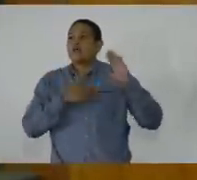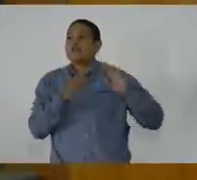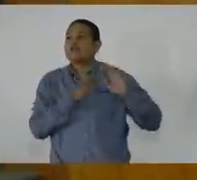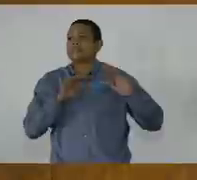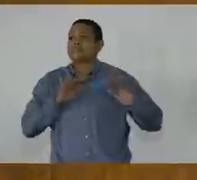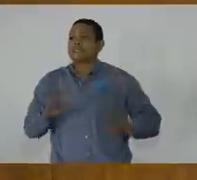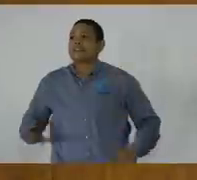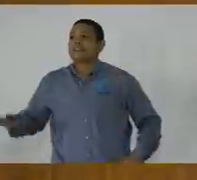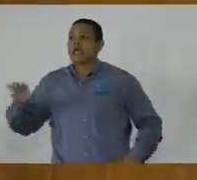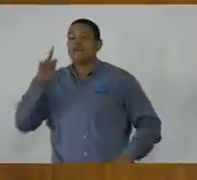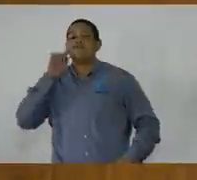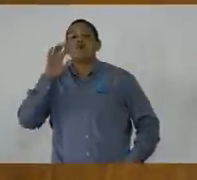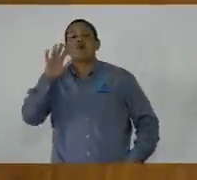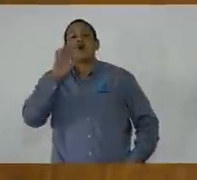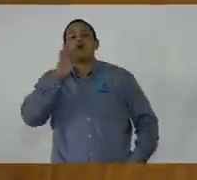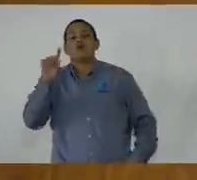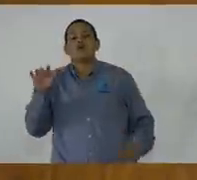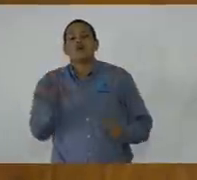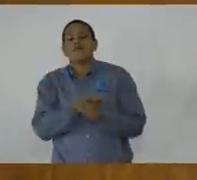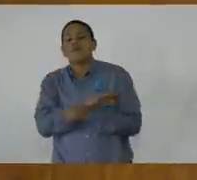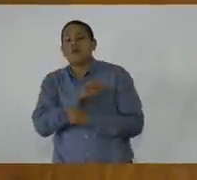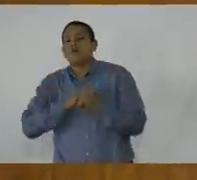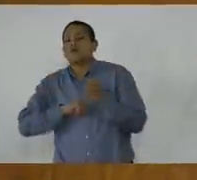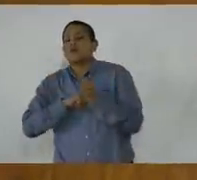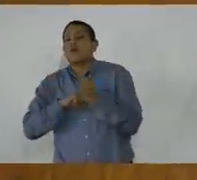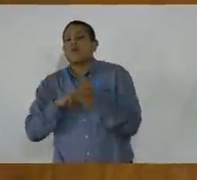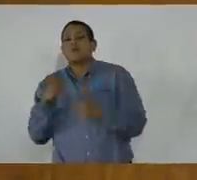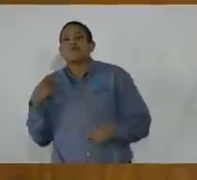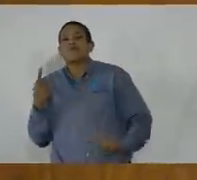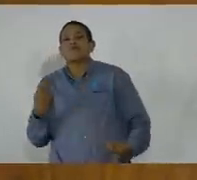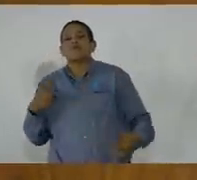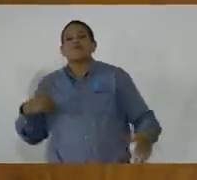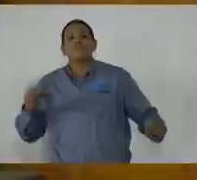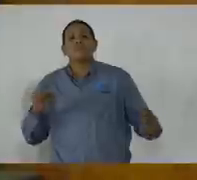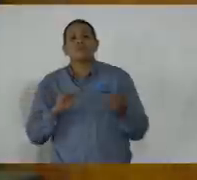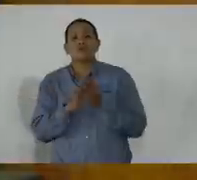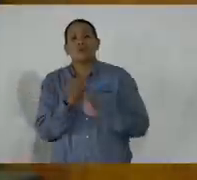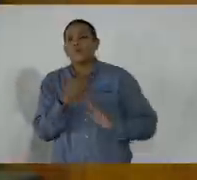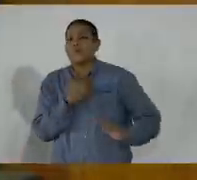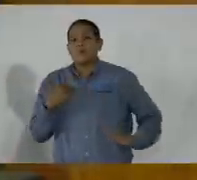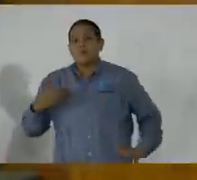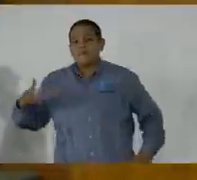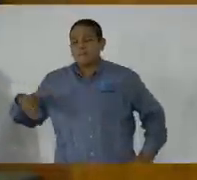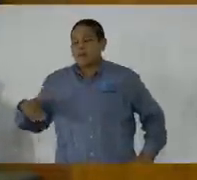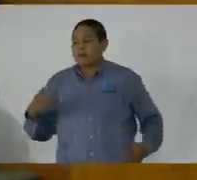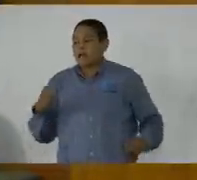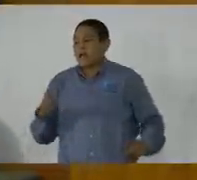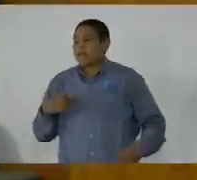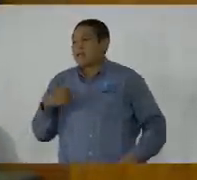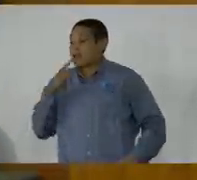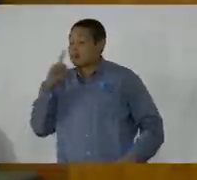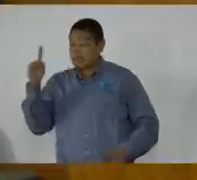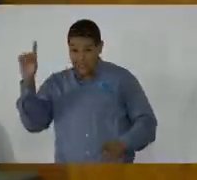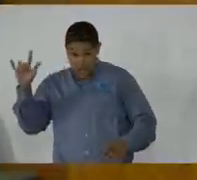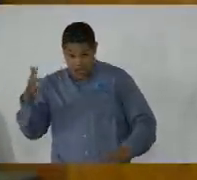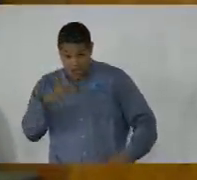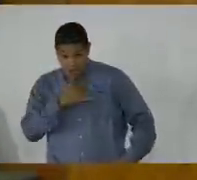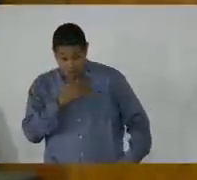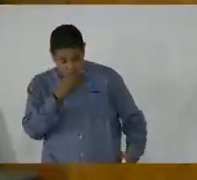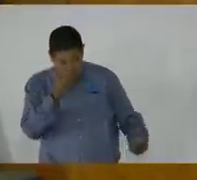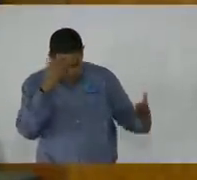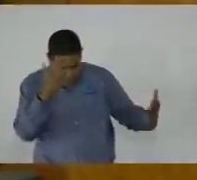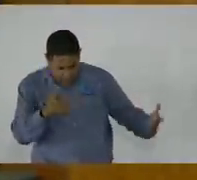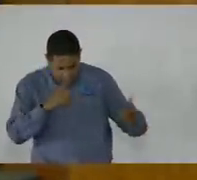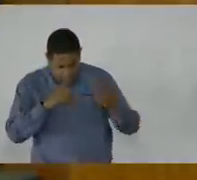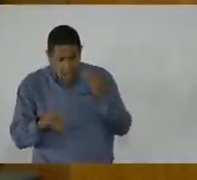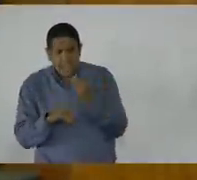staff for your unswerving support since I became Member of Parliament. My sincere appreciation